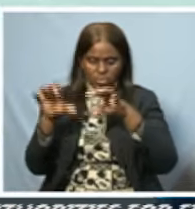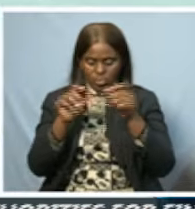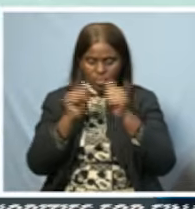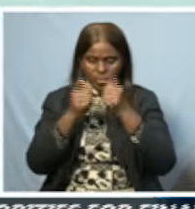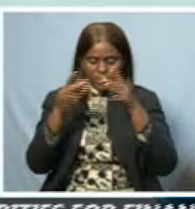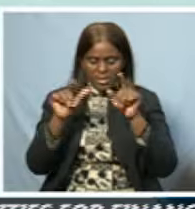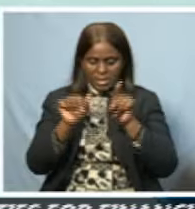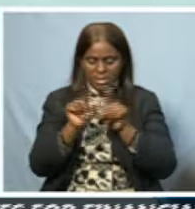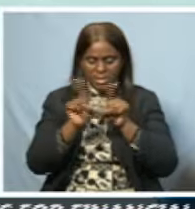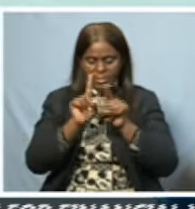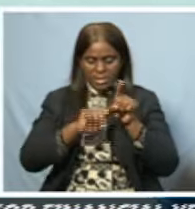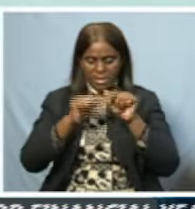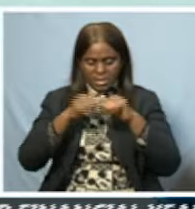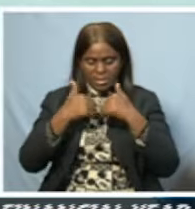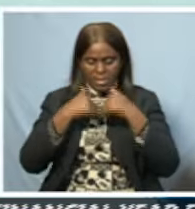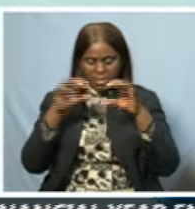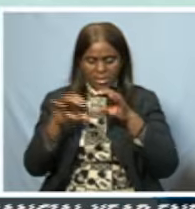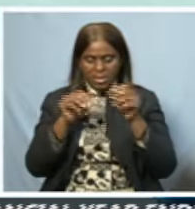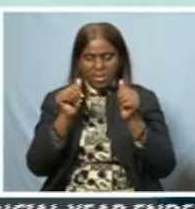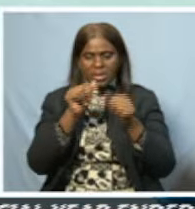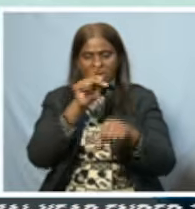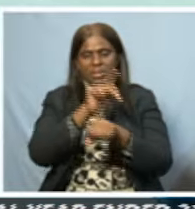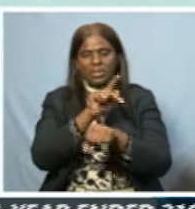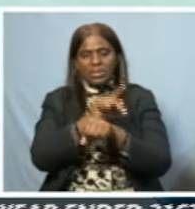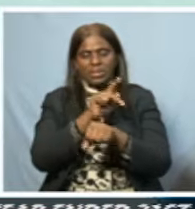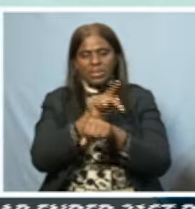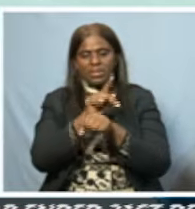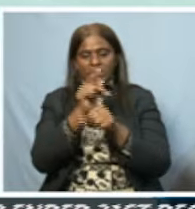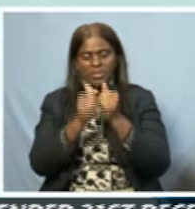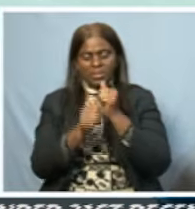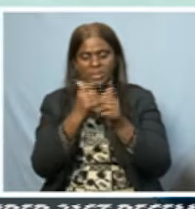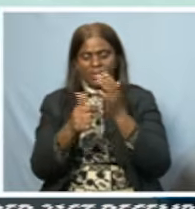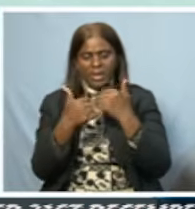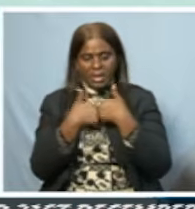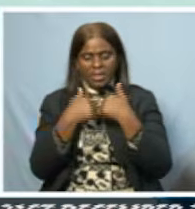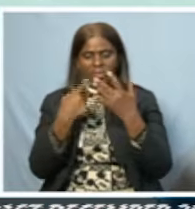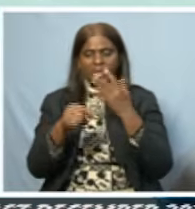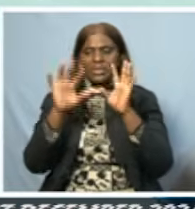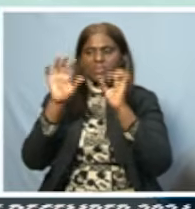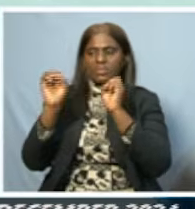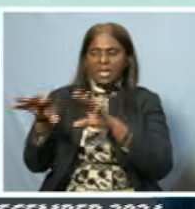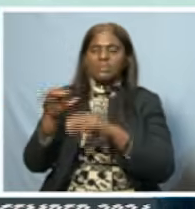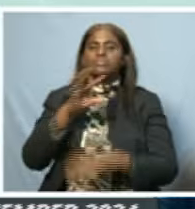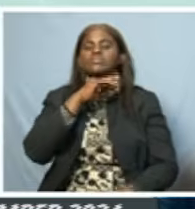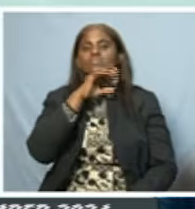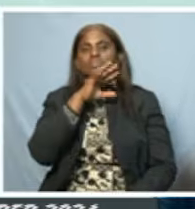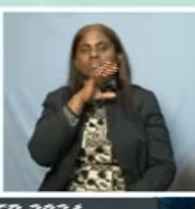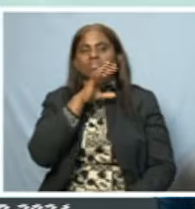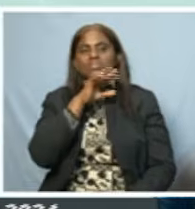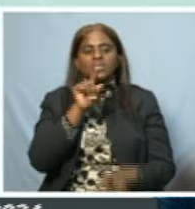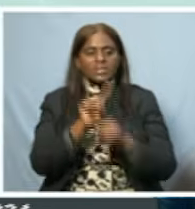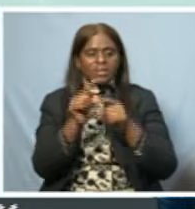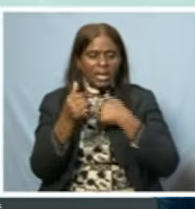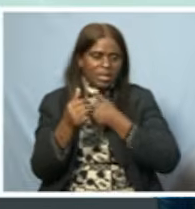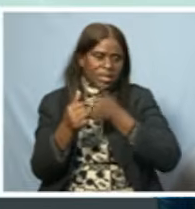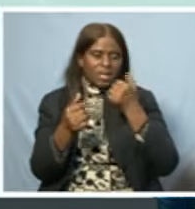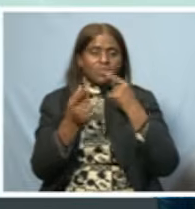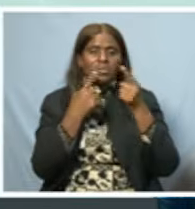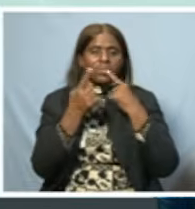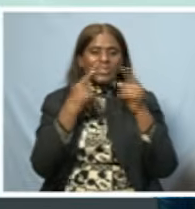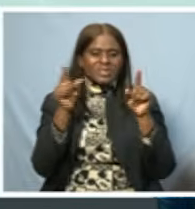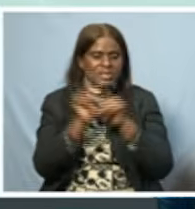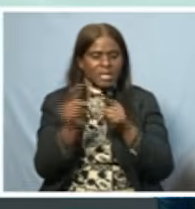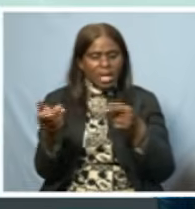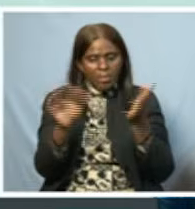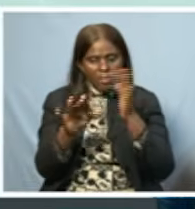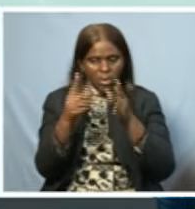and we had to do the projects that had to do with the dumping site. Then there was mention of the same graveyard